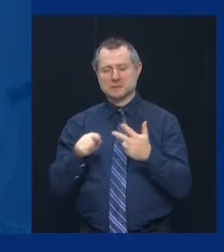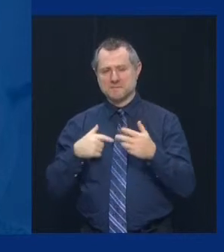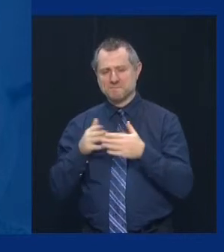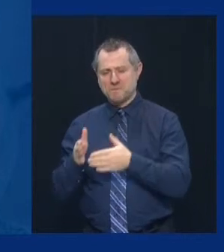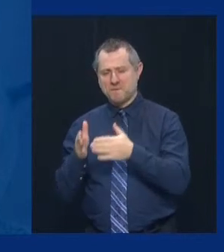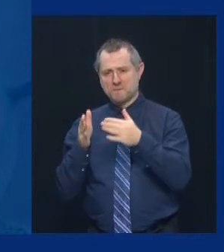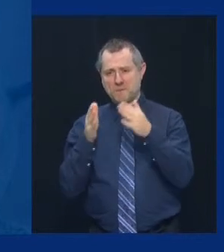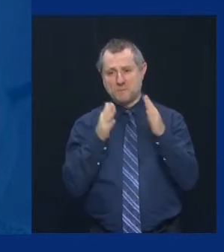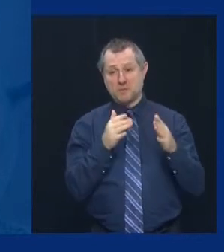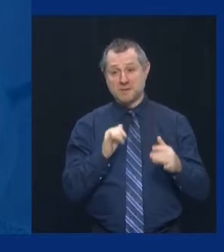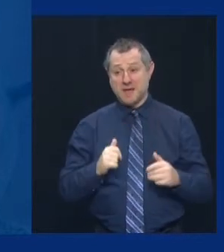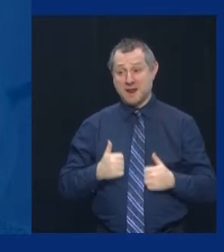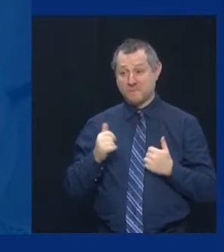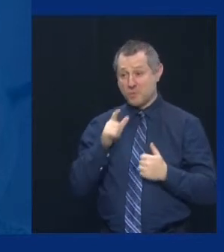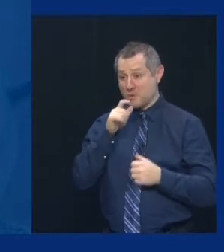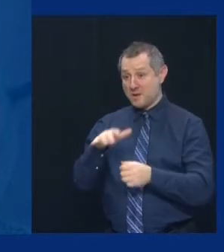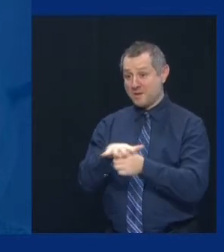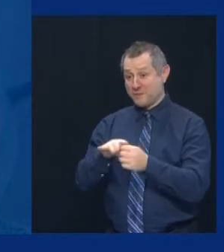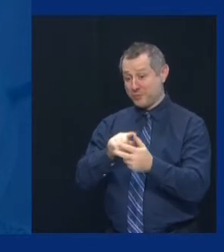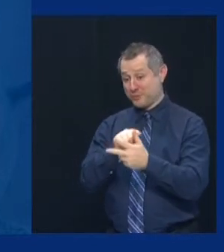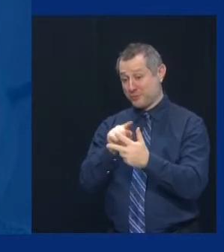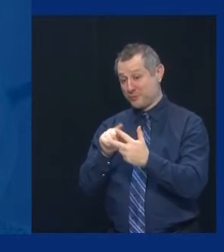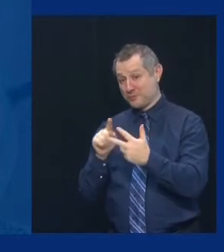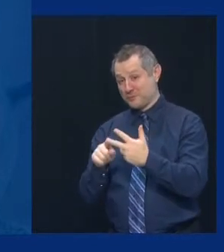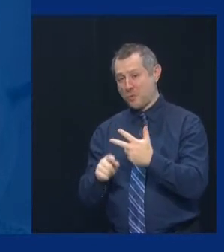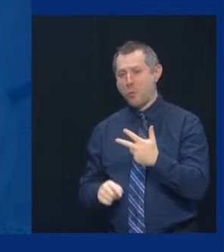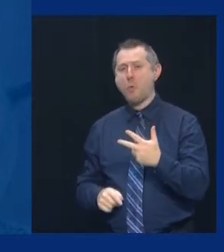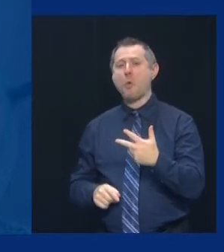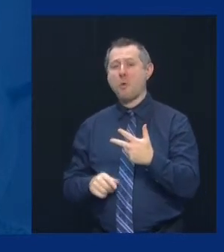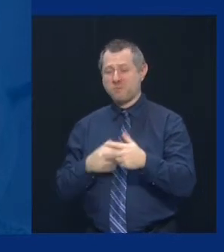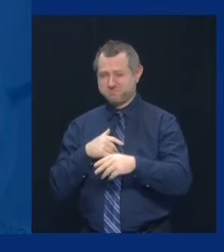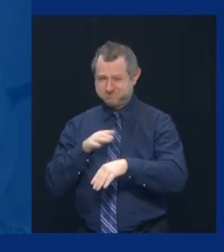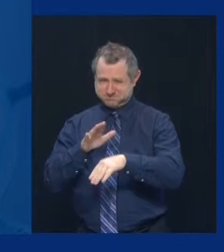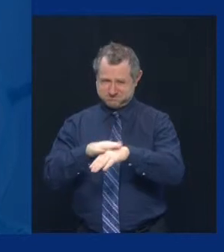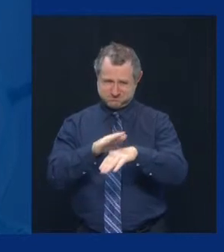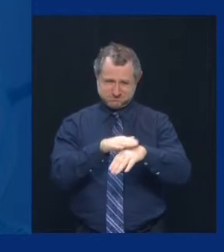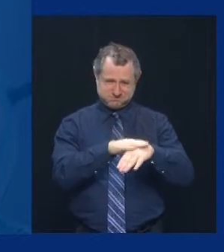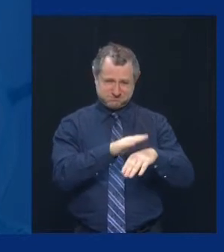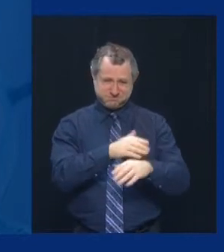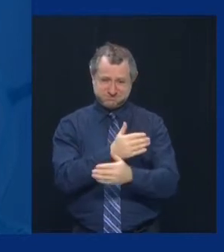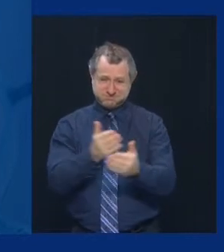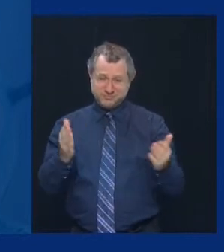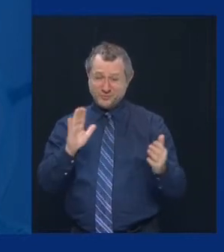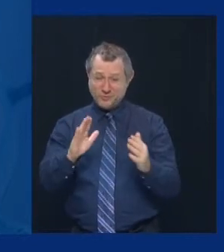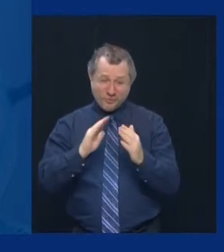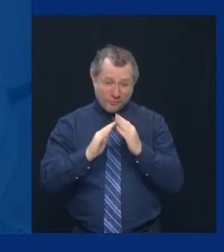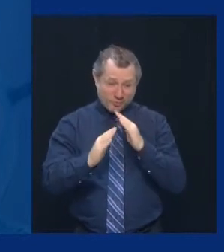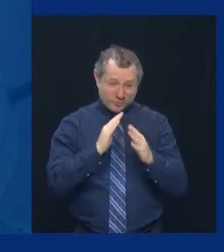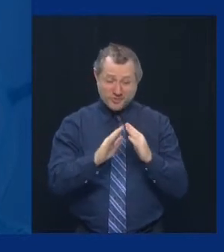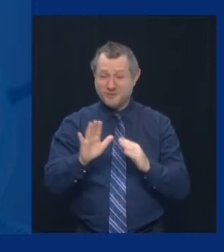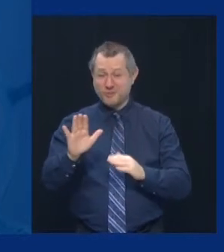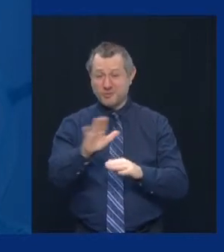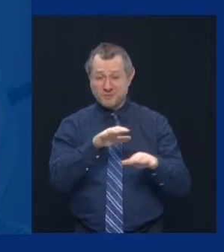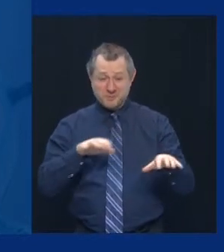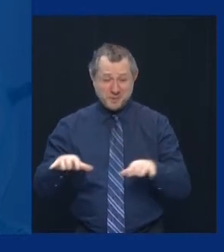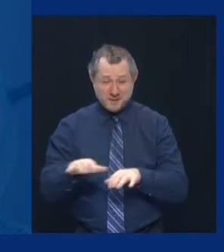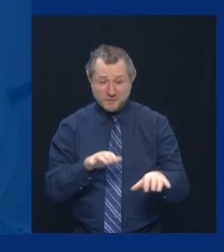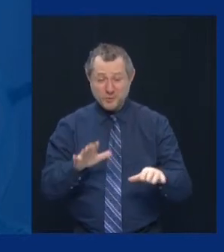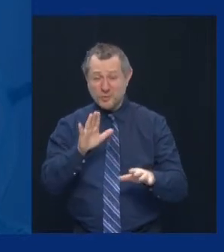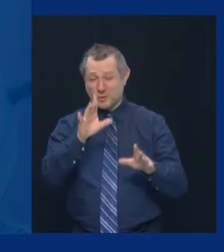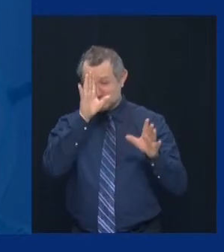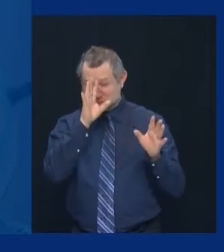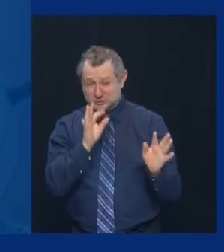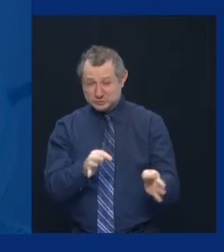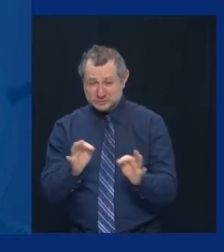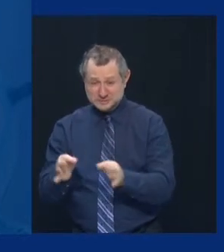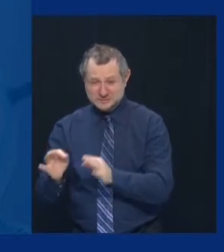in those areas, then it's you and your community and the behavior in your community that